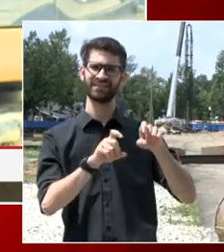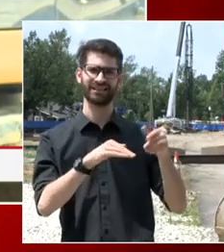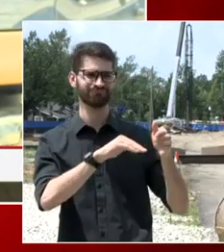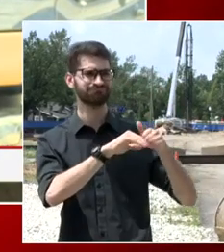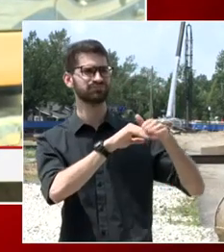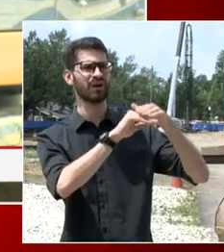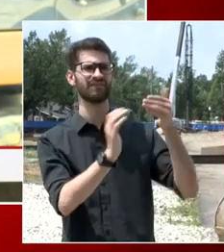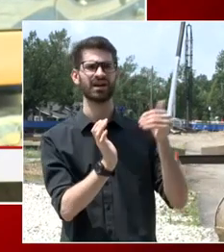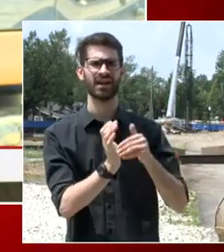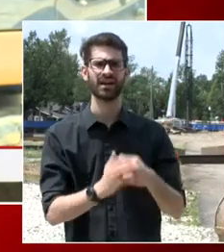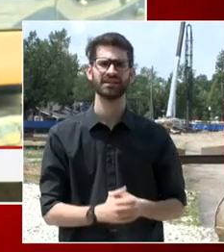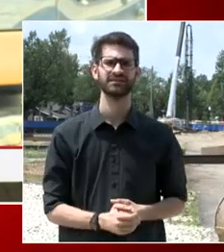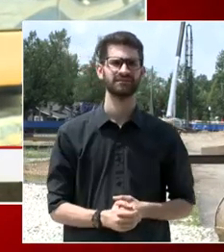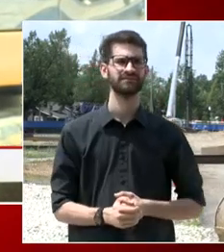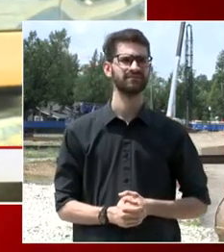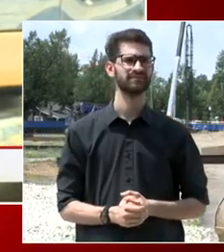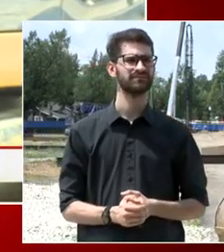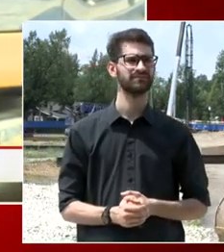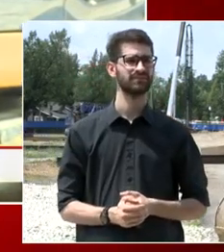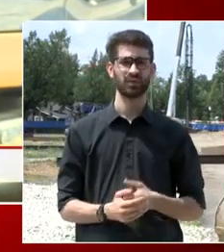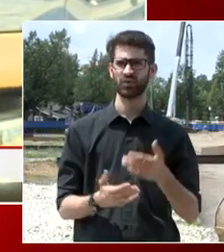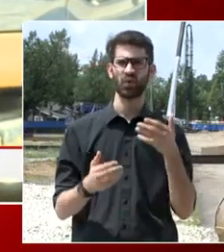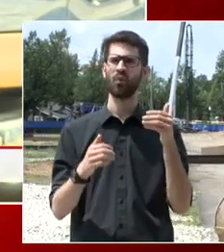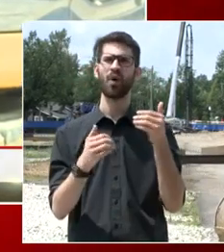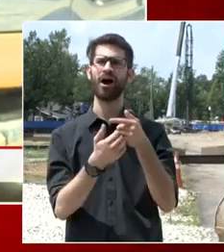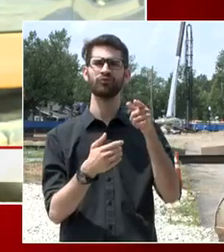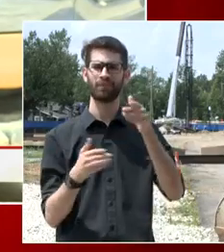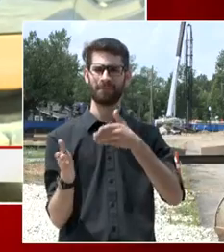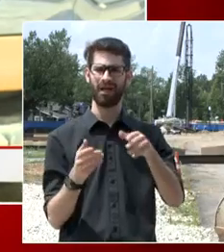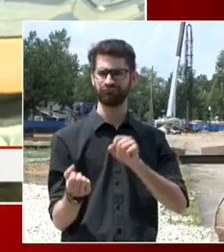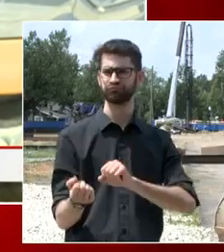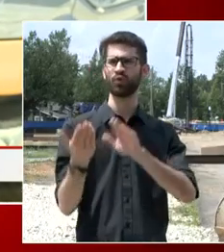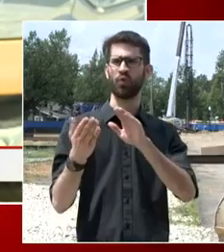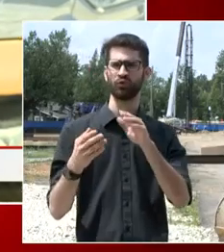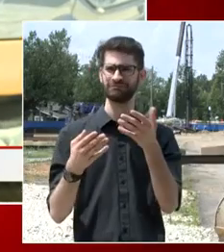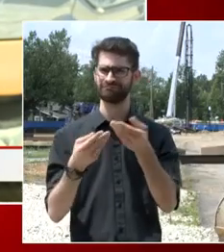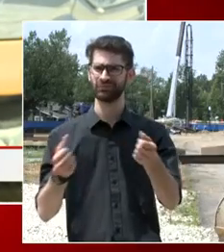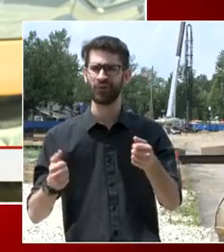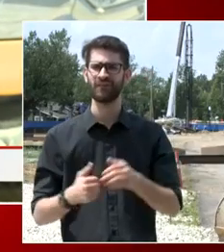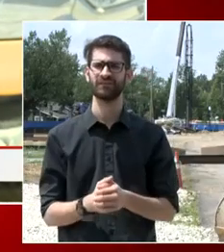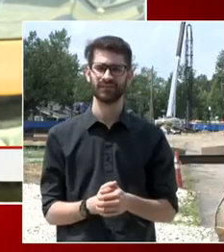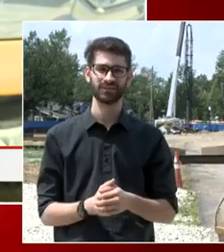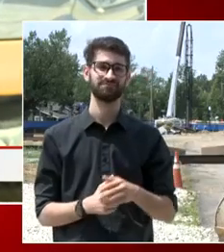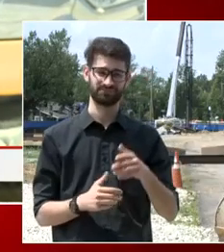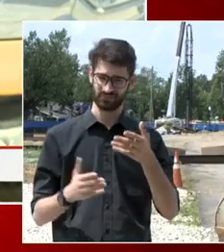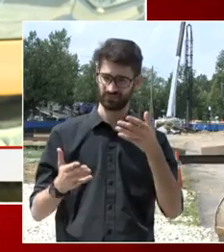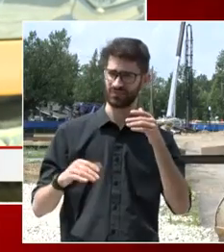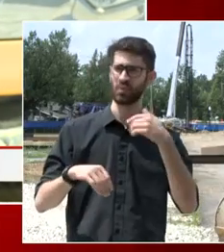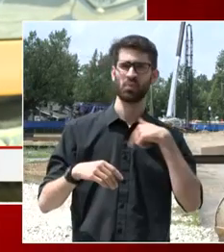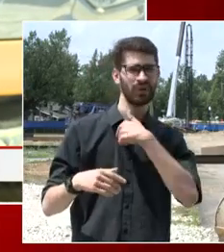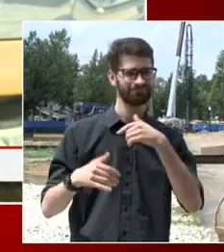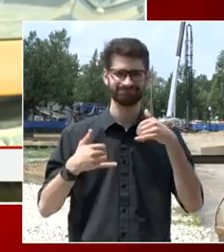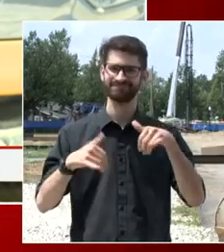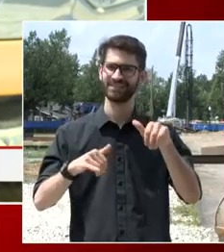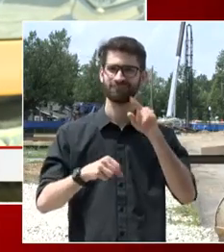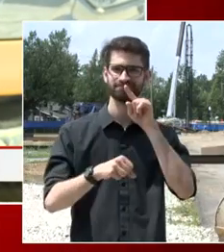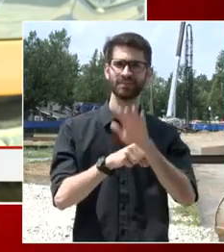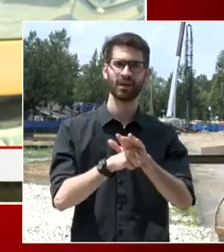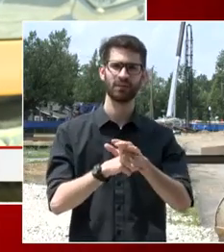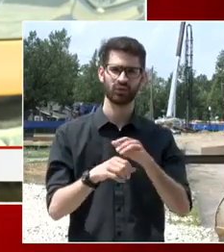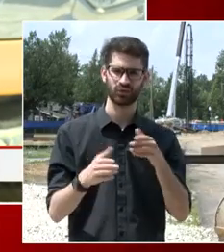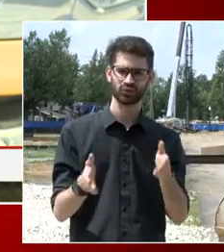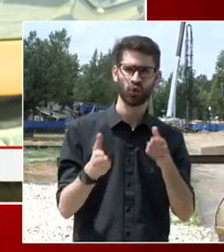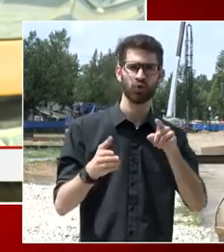see if they are the Delta variant? Well, we continue to encourage everybody in D.C. to